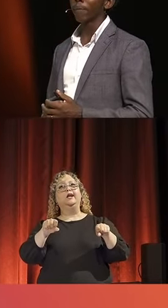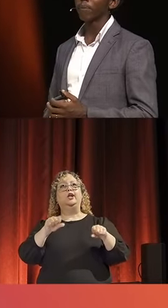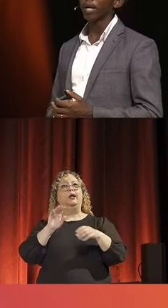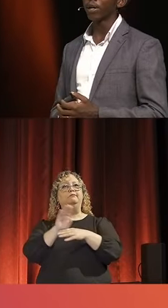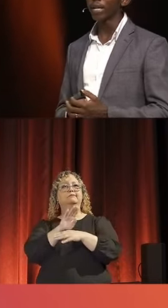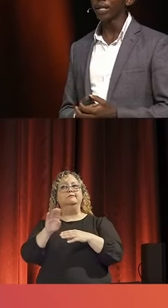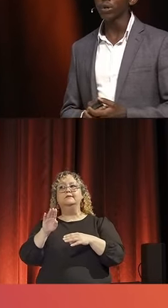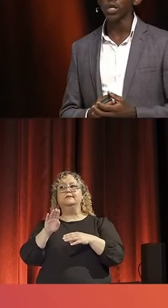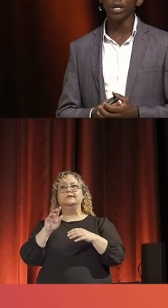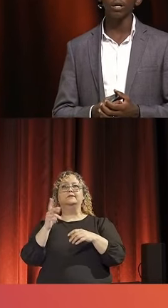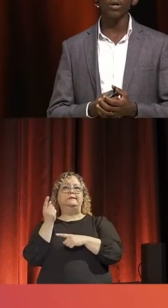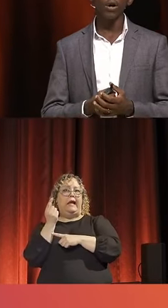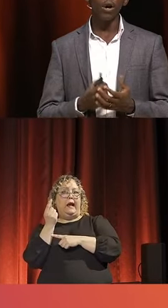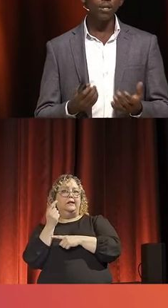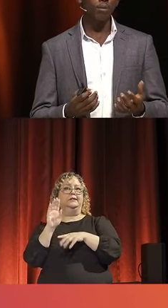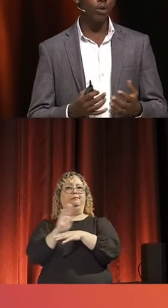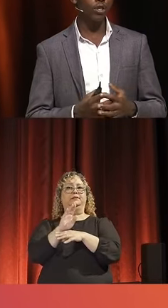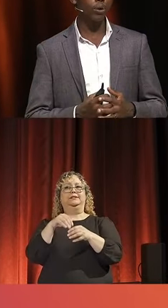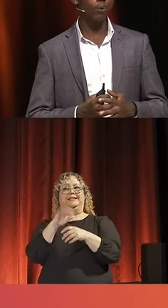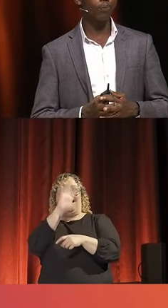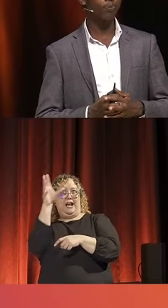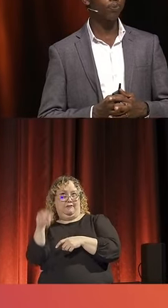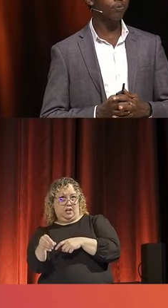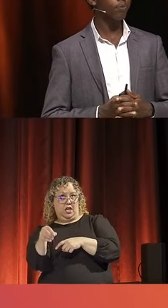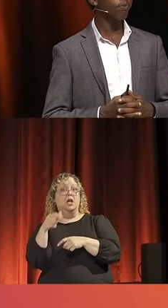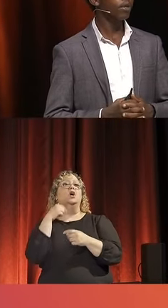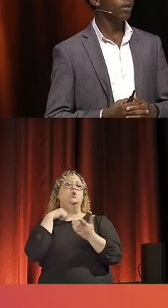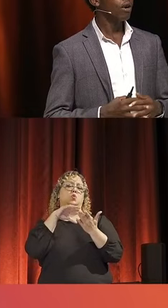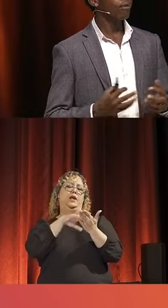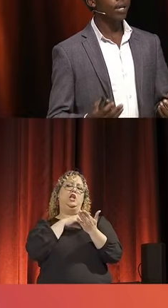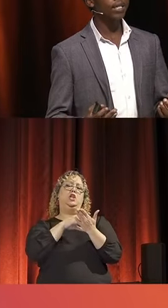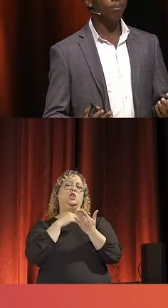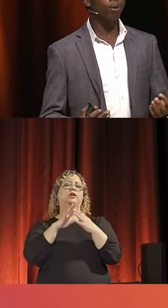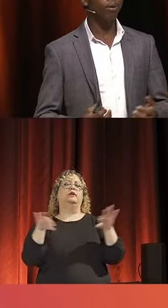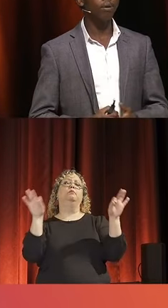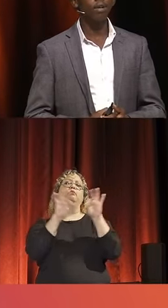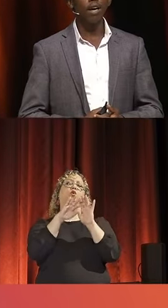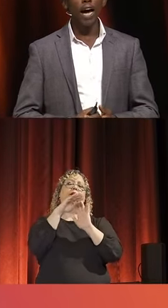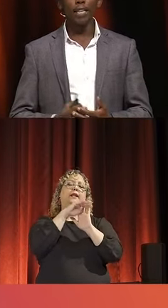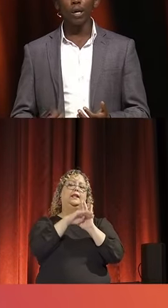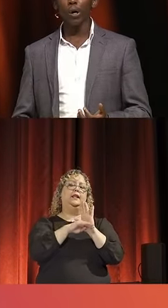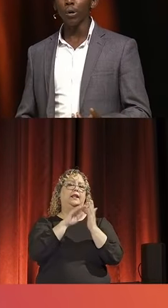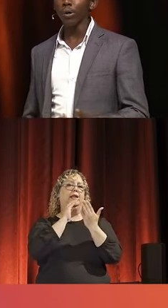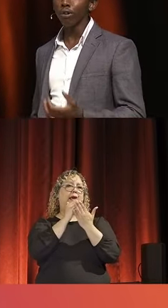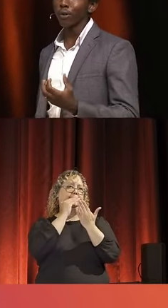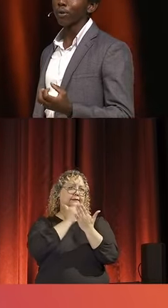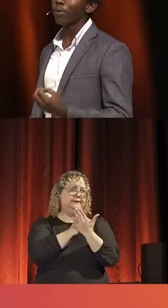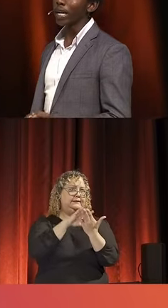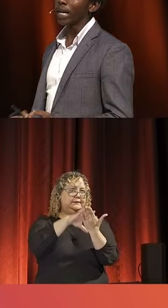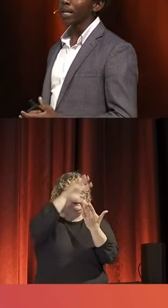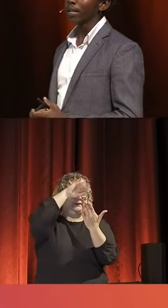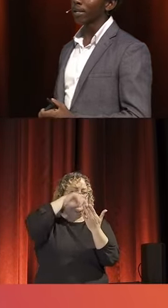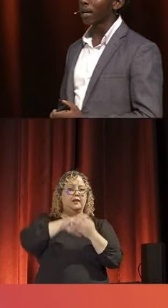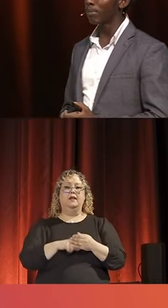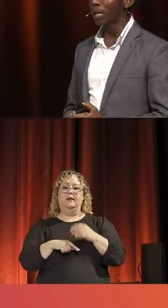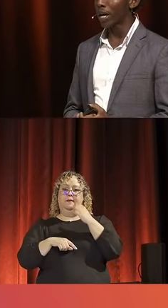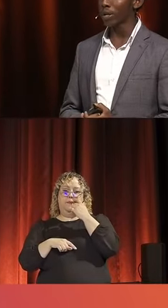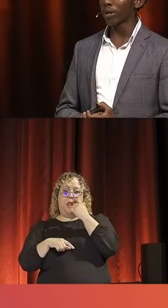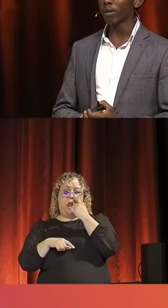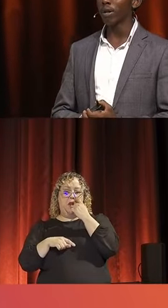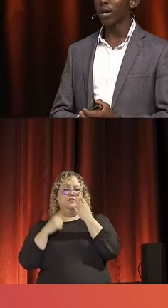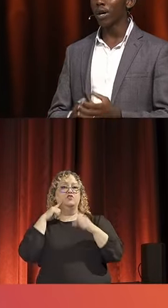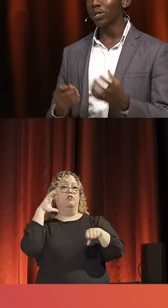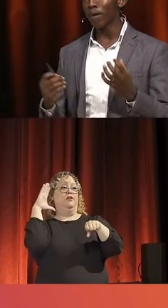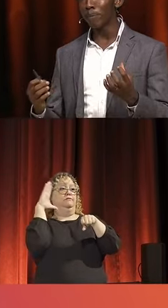way, and I would like to share some with you. For example, at the core of a ride-hailing